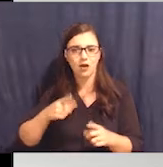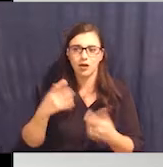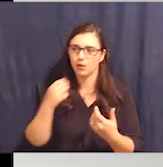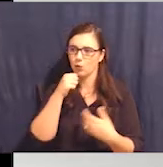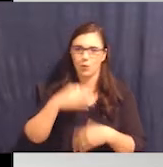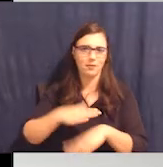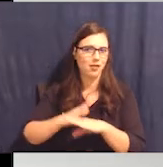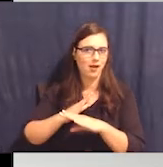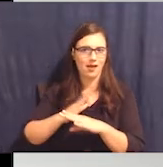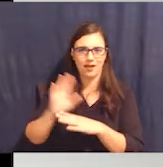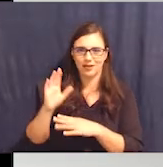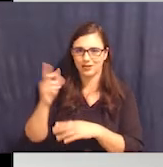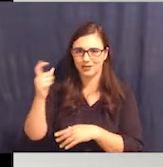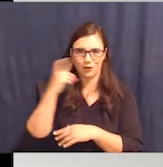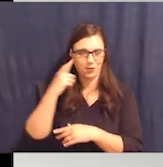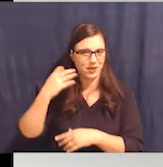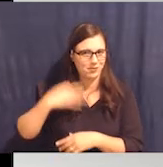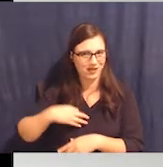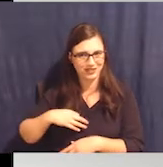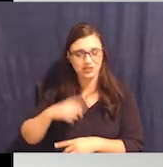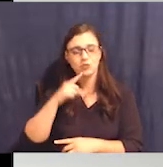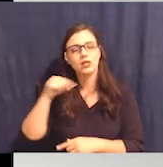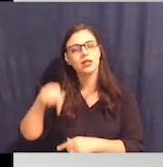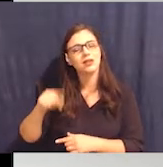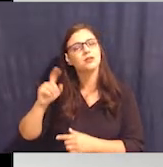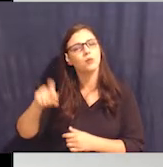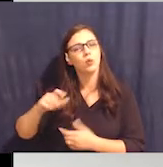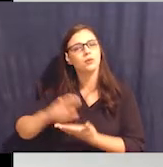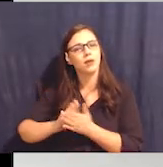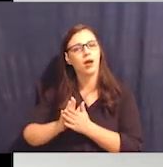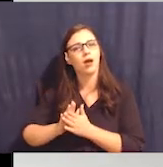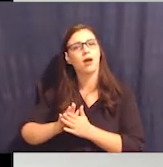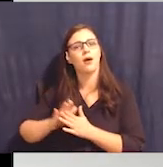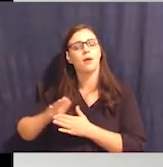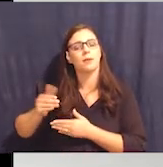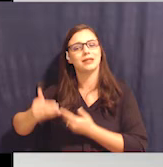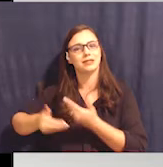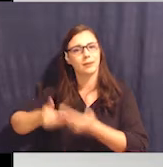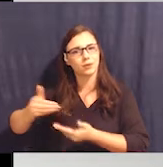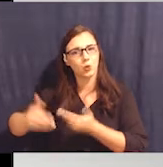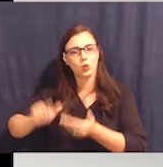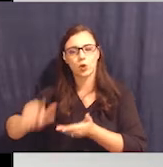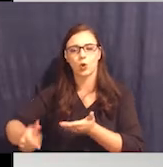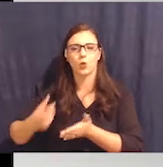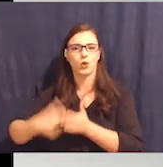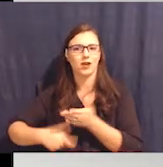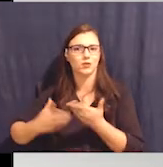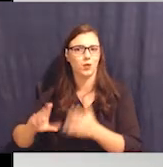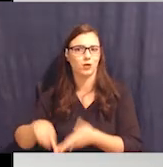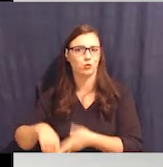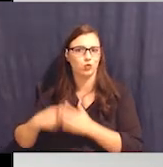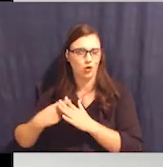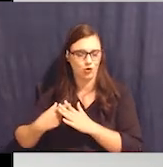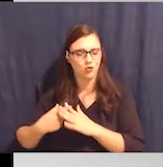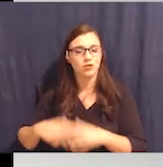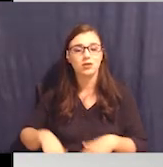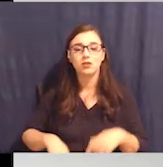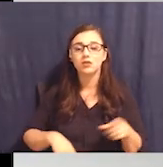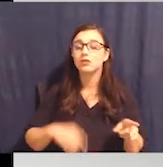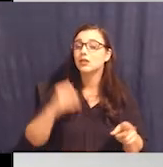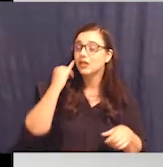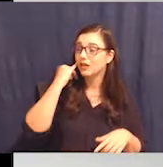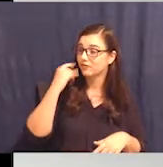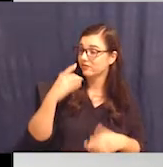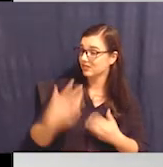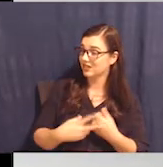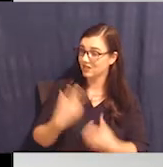receiving public benefits. And this was created really as a stepping stone, a very low-cost way to get started. And if